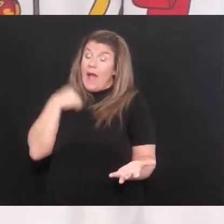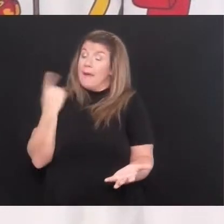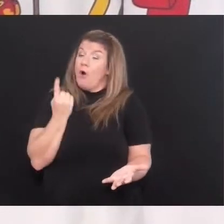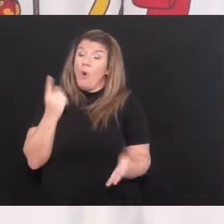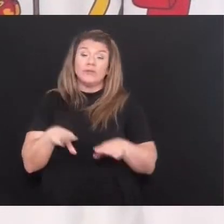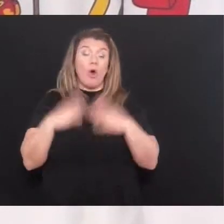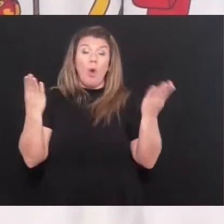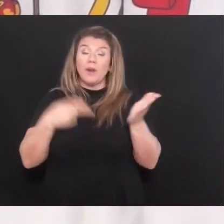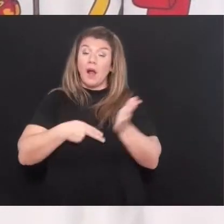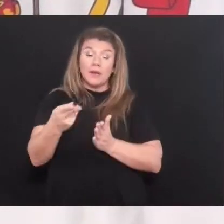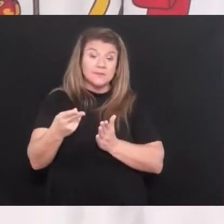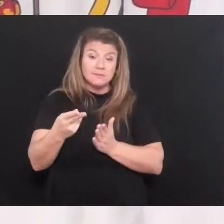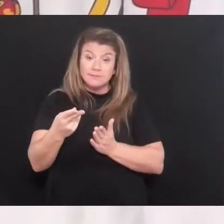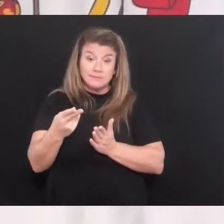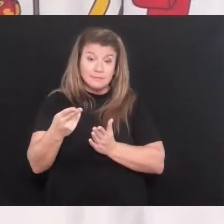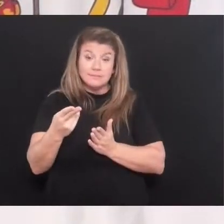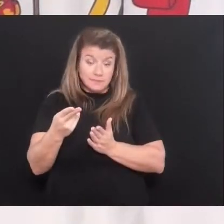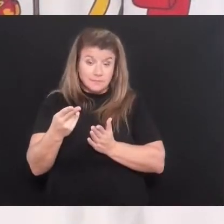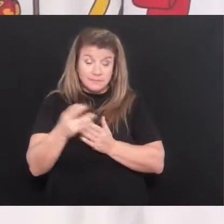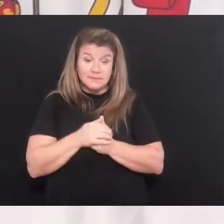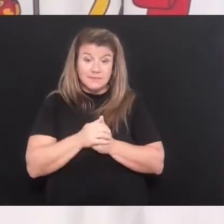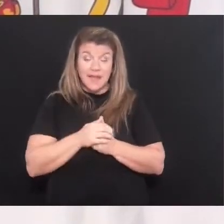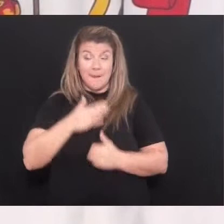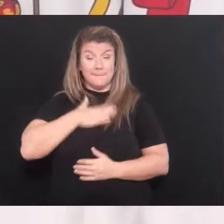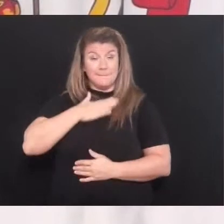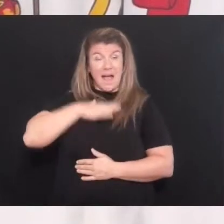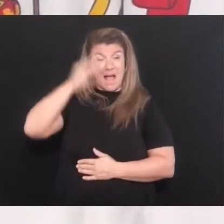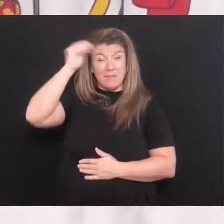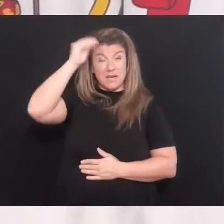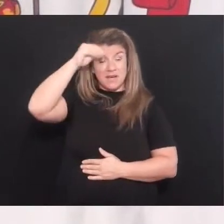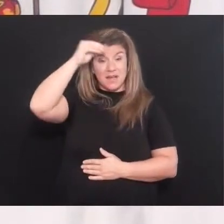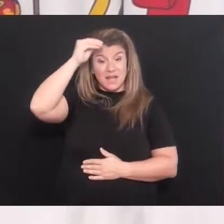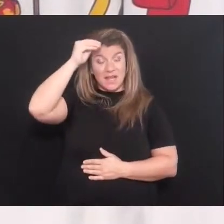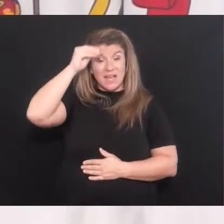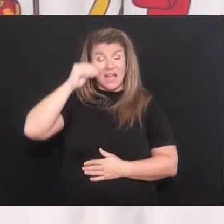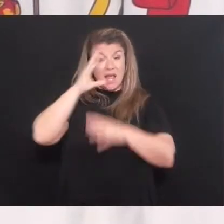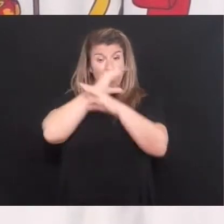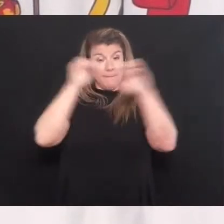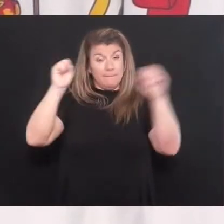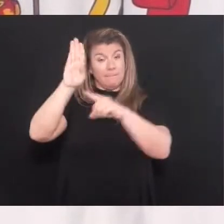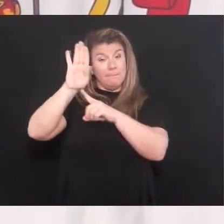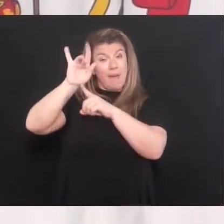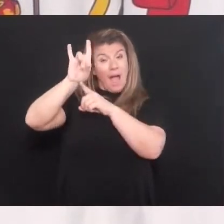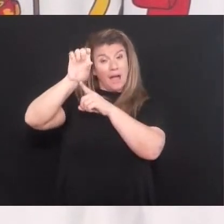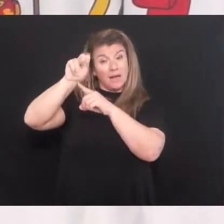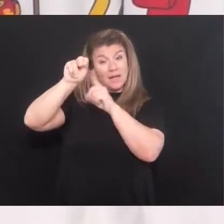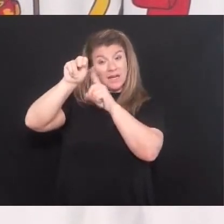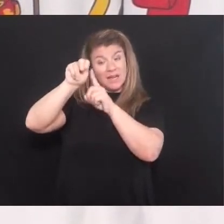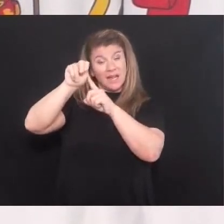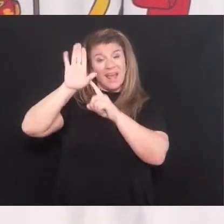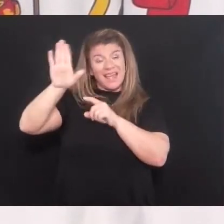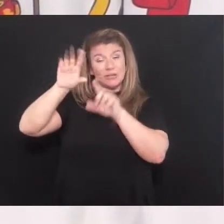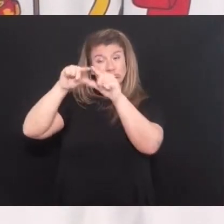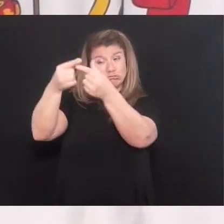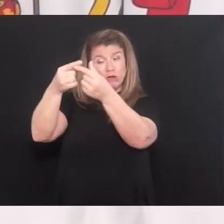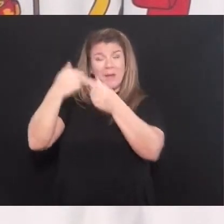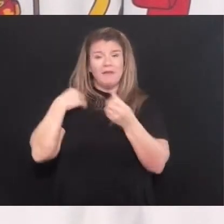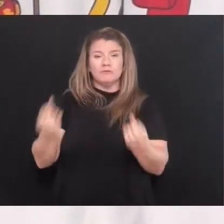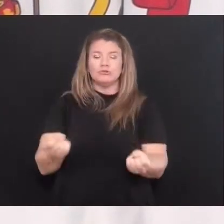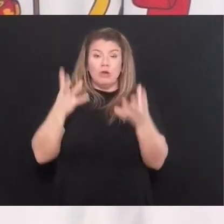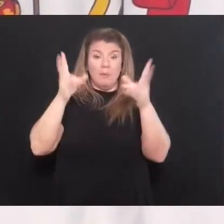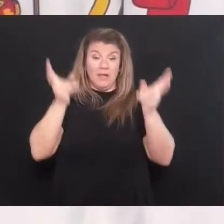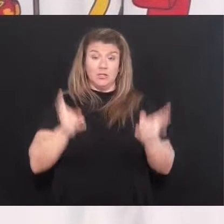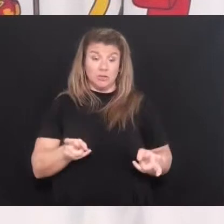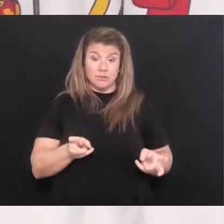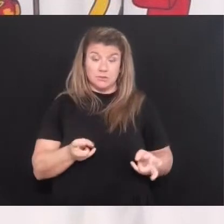just tell you point blank the truth. The way I see it, the Biden administration has had so many issues that have happened, and they